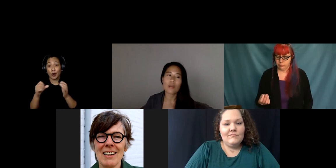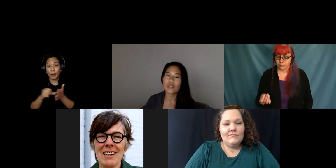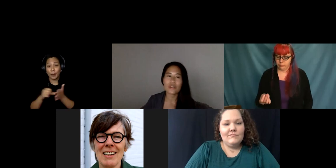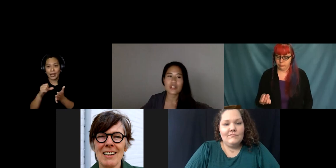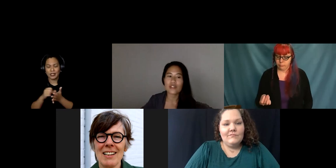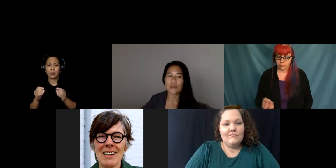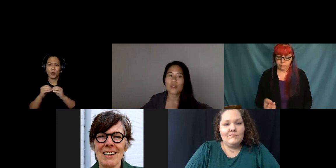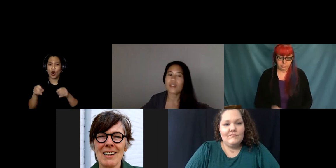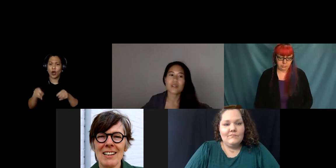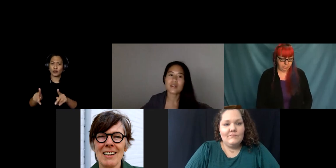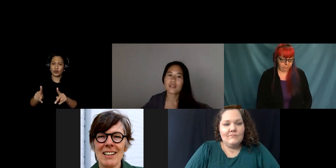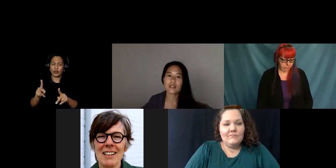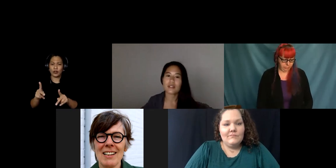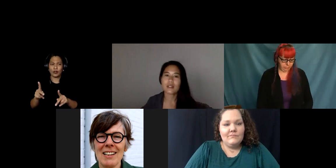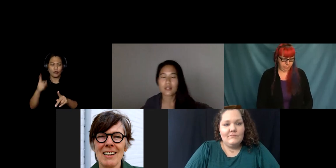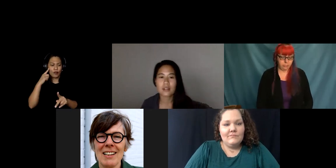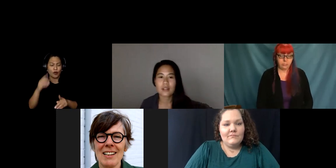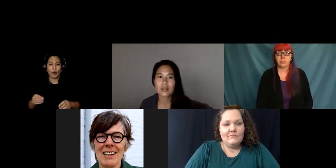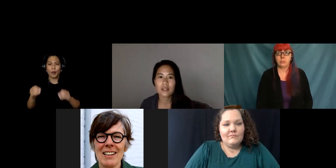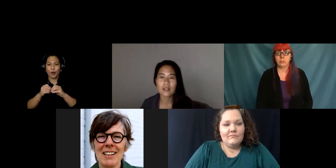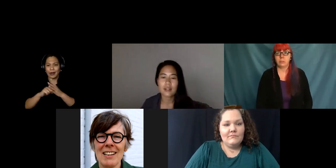more opportunities for more keywords.